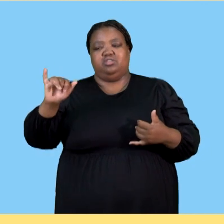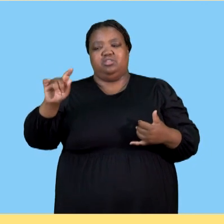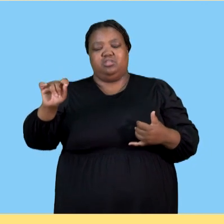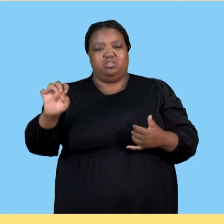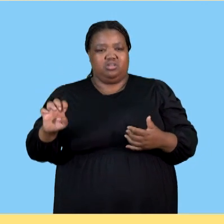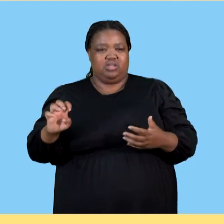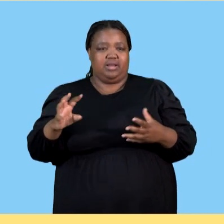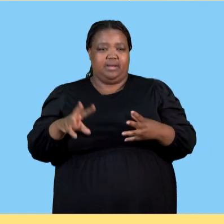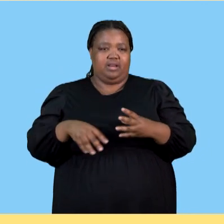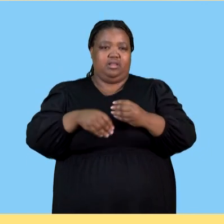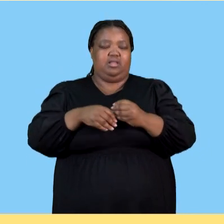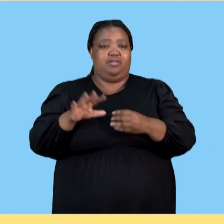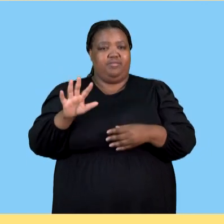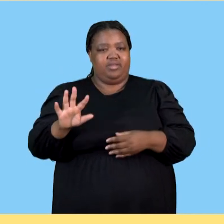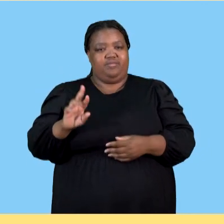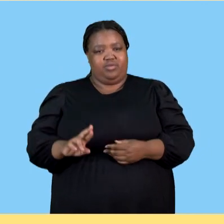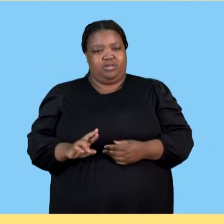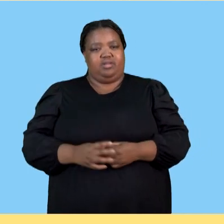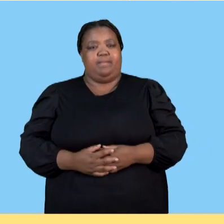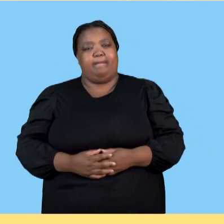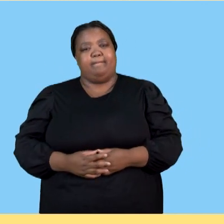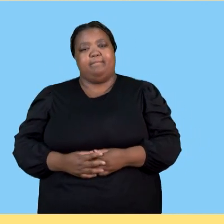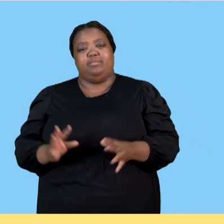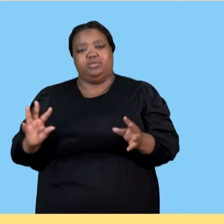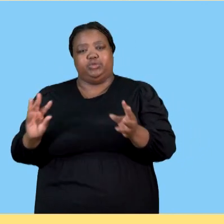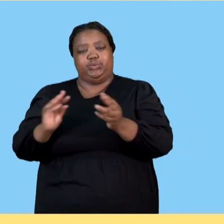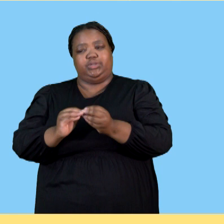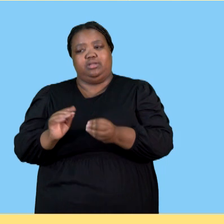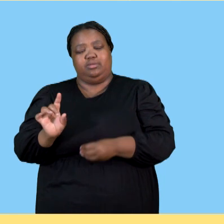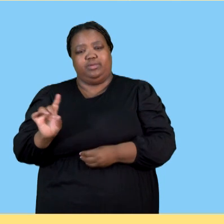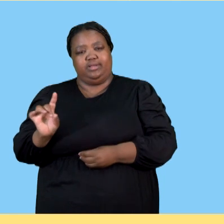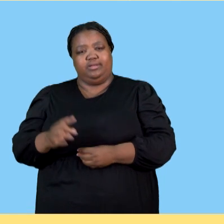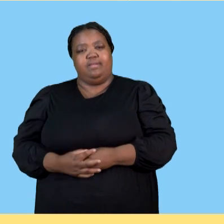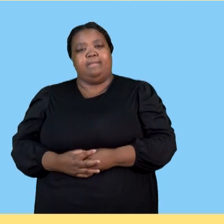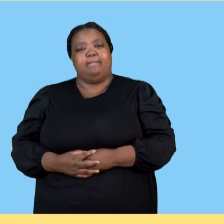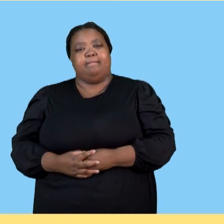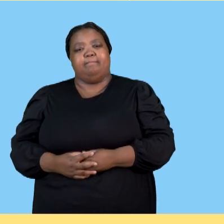line plus the 5 rand. That would then give us